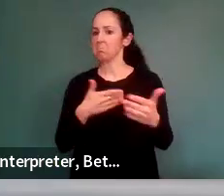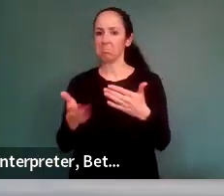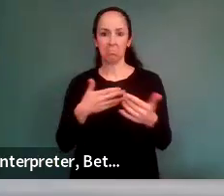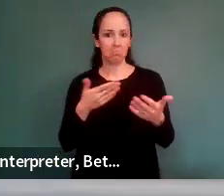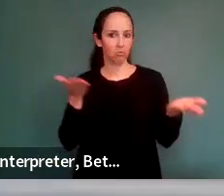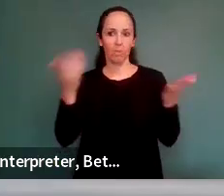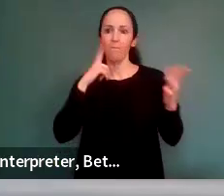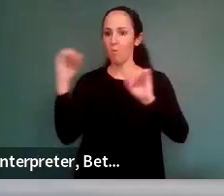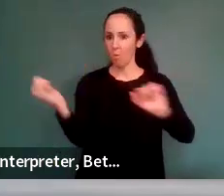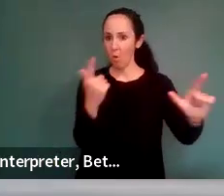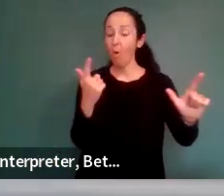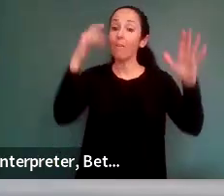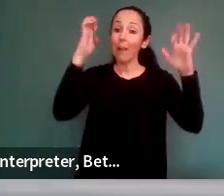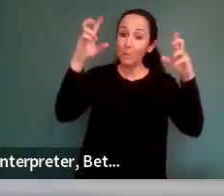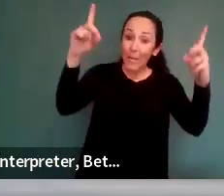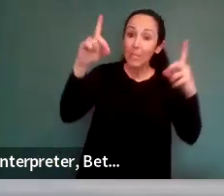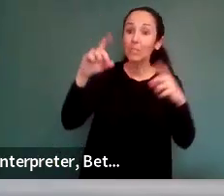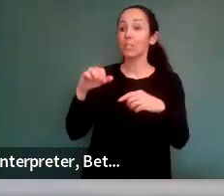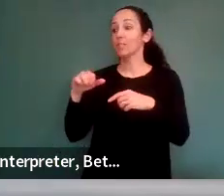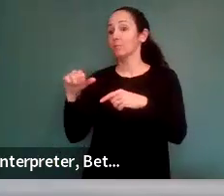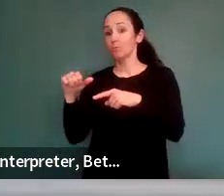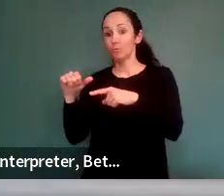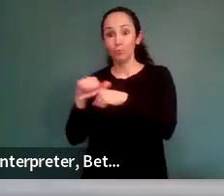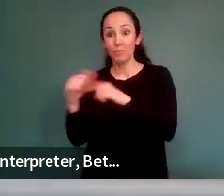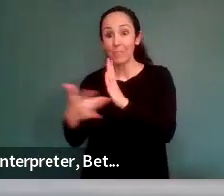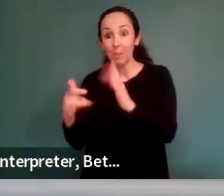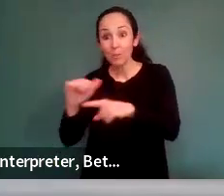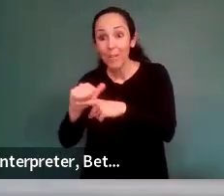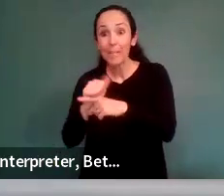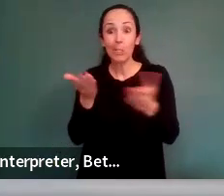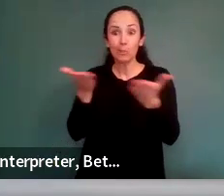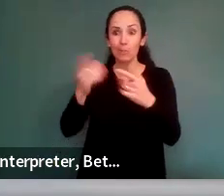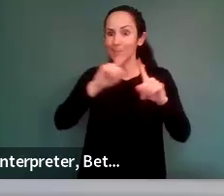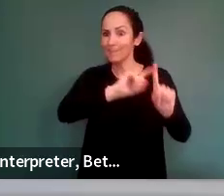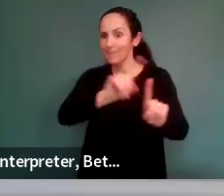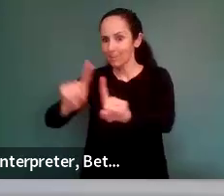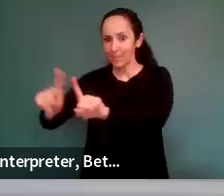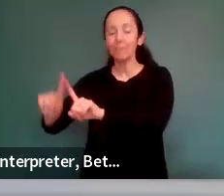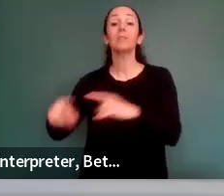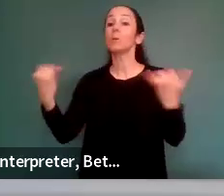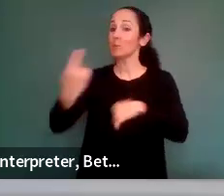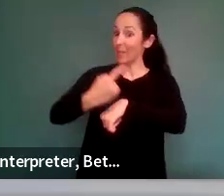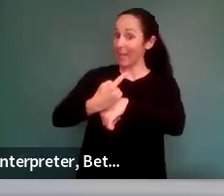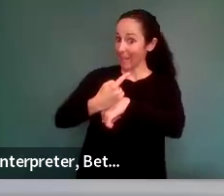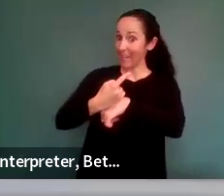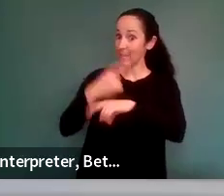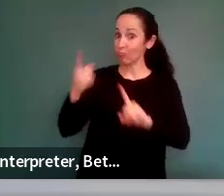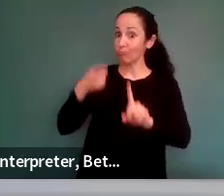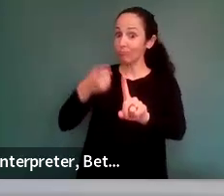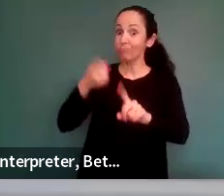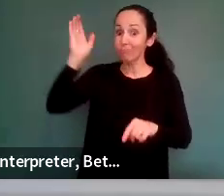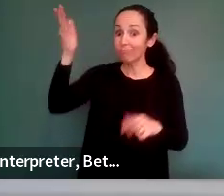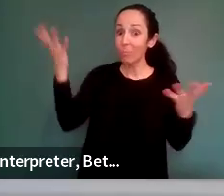education, and especially our technology training. So here we are today to talk about Assistive Technology